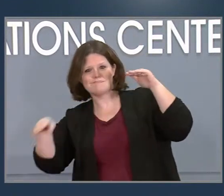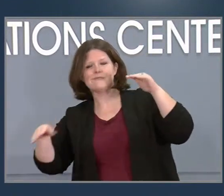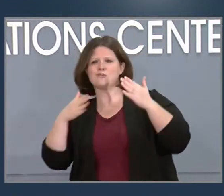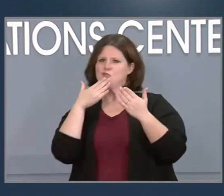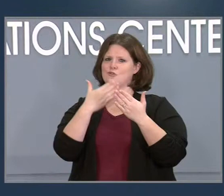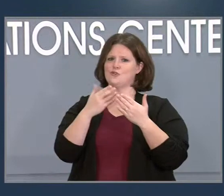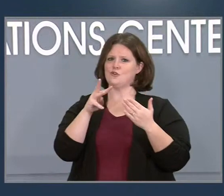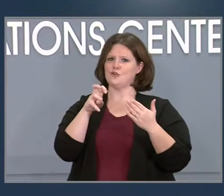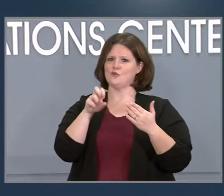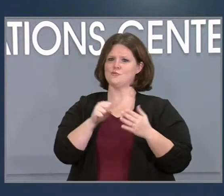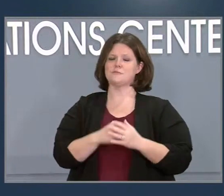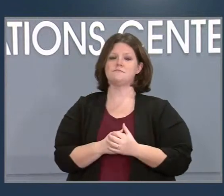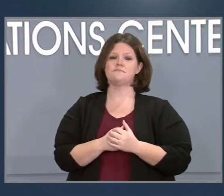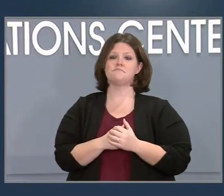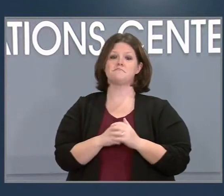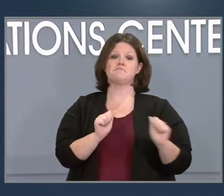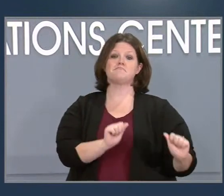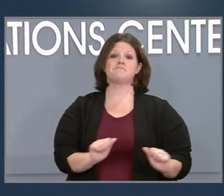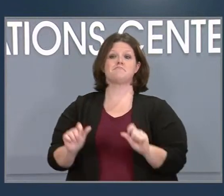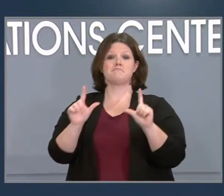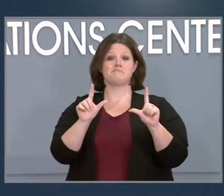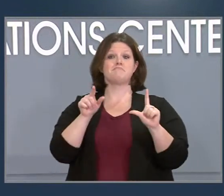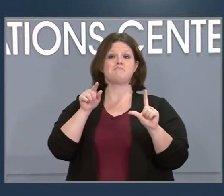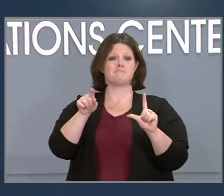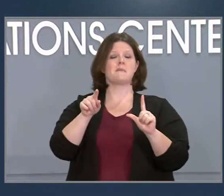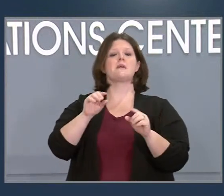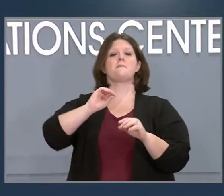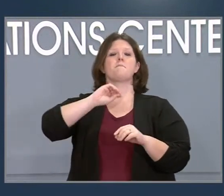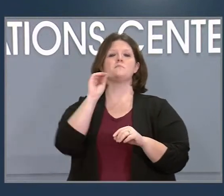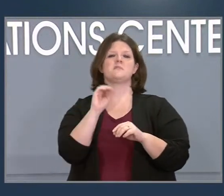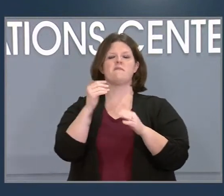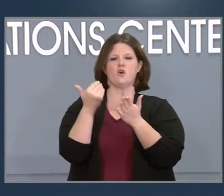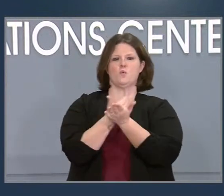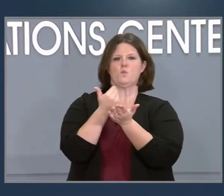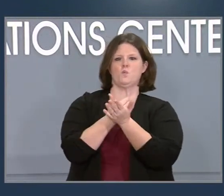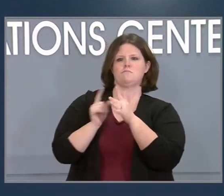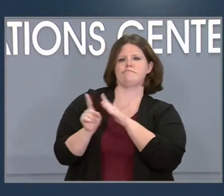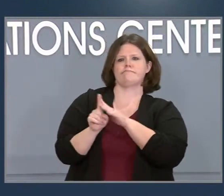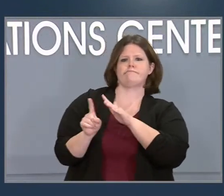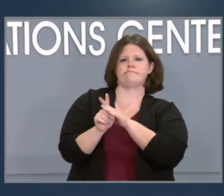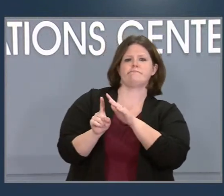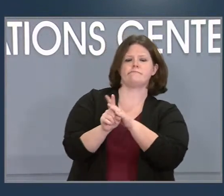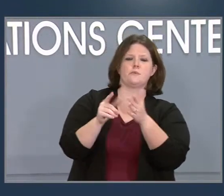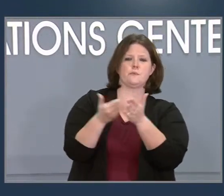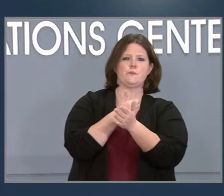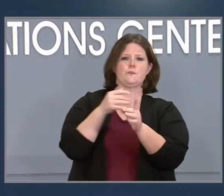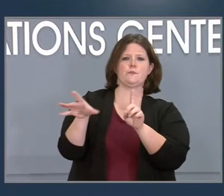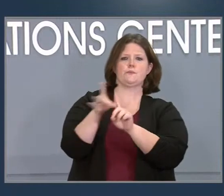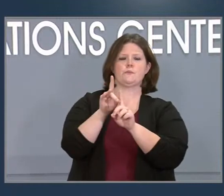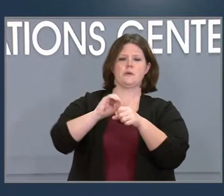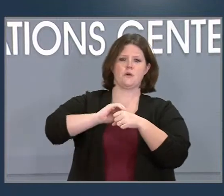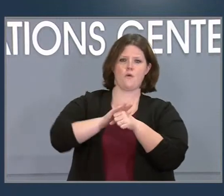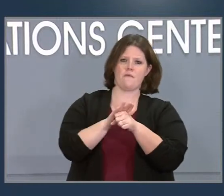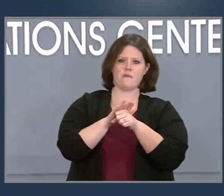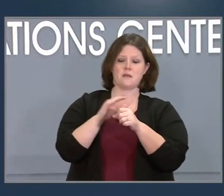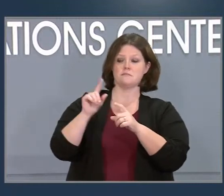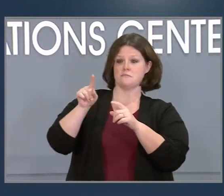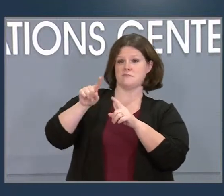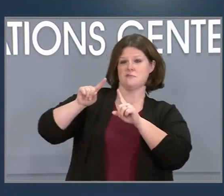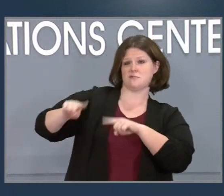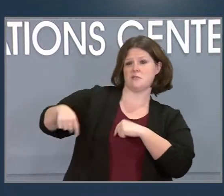at new COVID cases. This first graph shows you the trajectory of new cases each day since we had our first case back in March